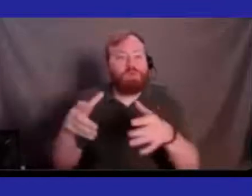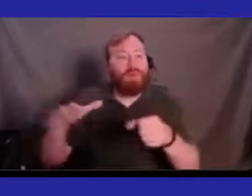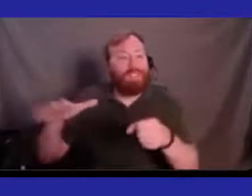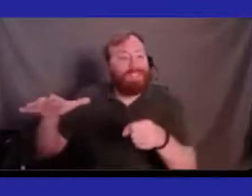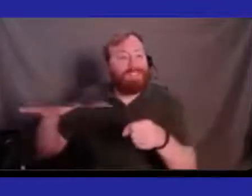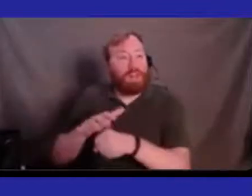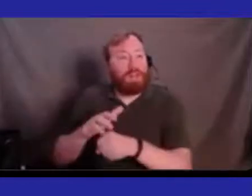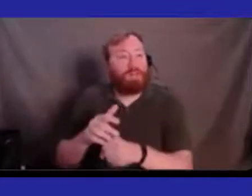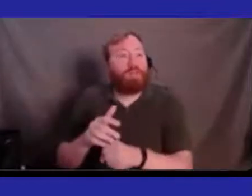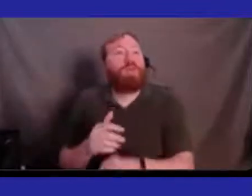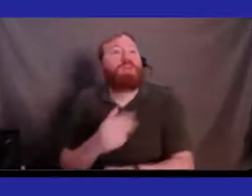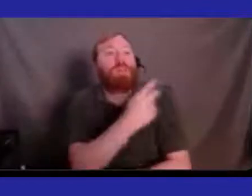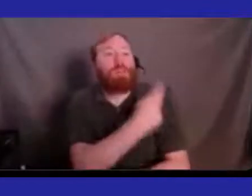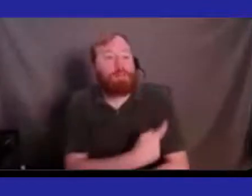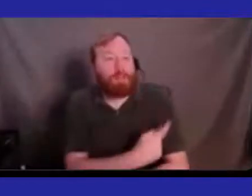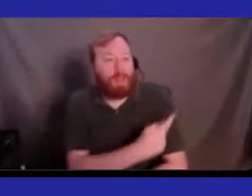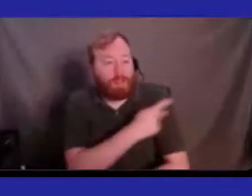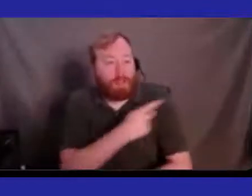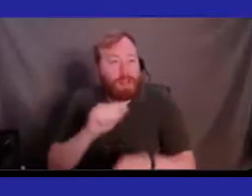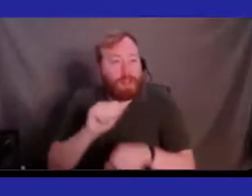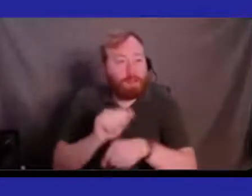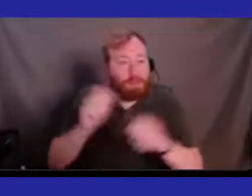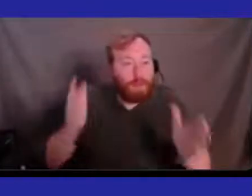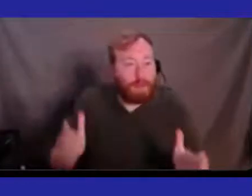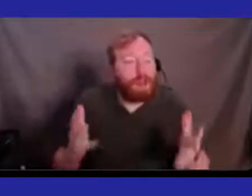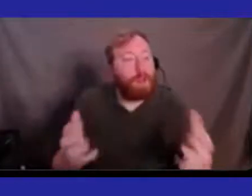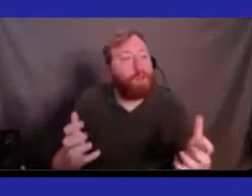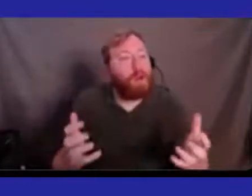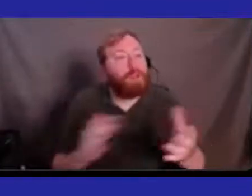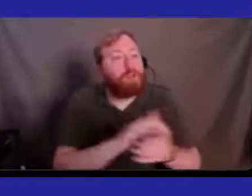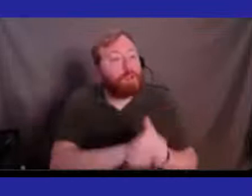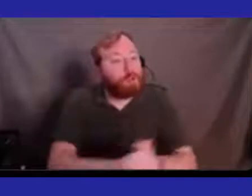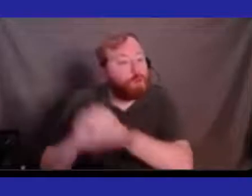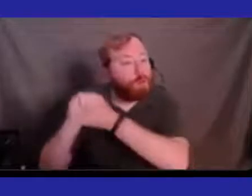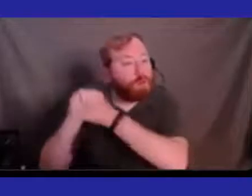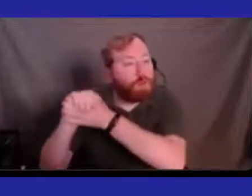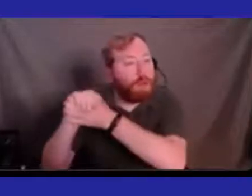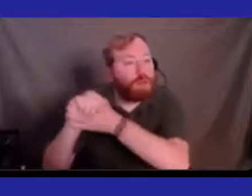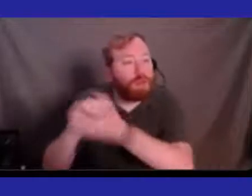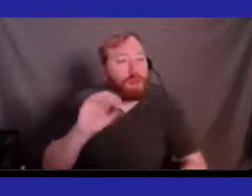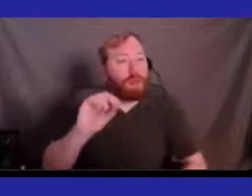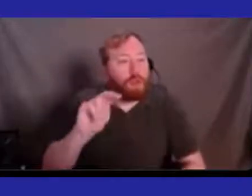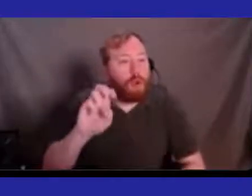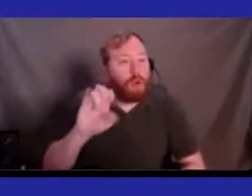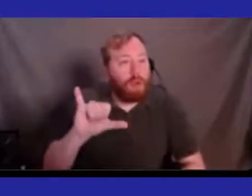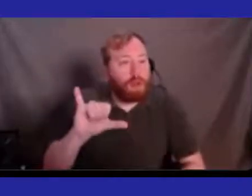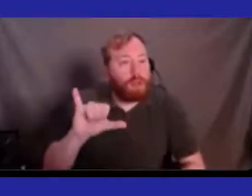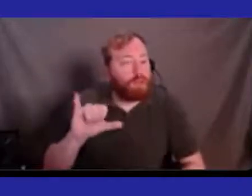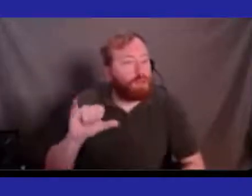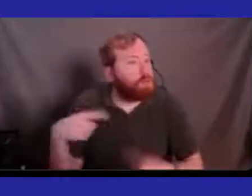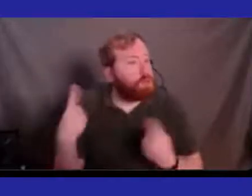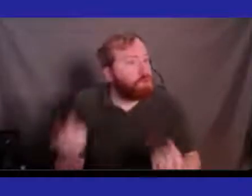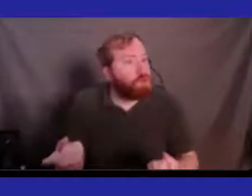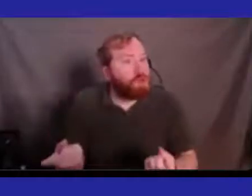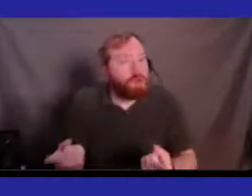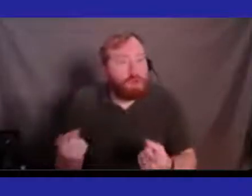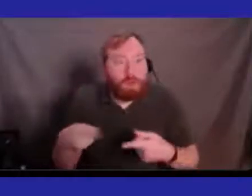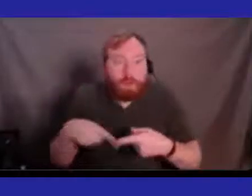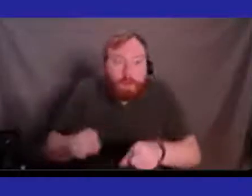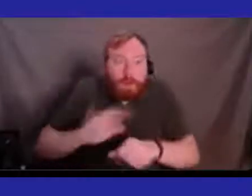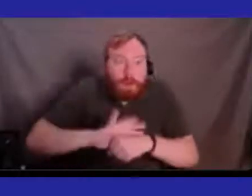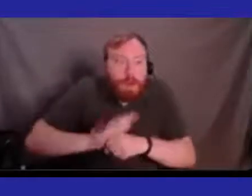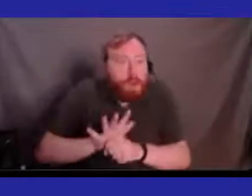to congratulate Coney on their efforts throughout this COVID pandemic. As of